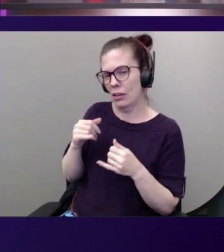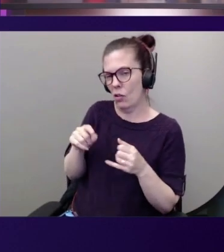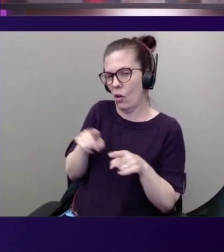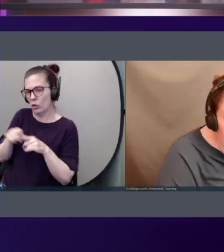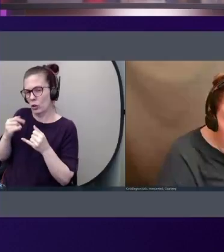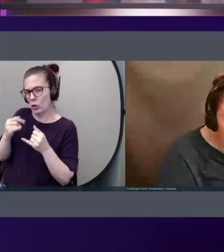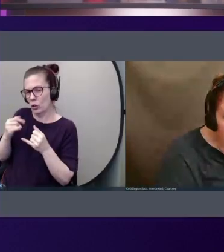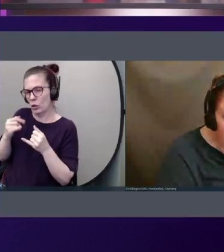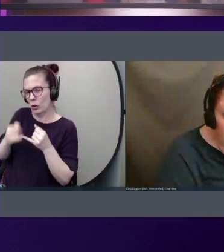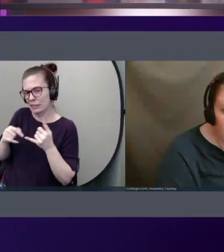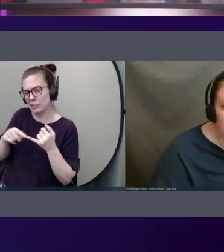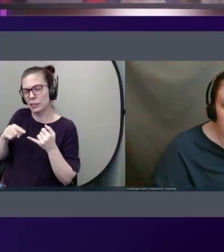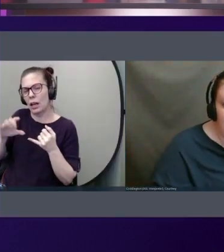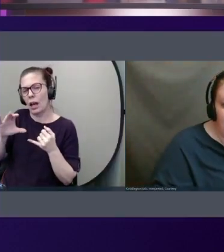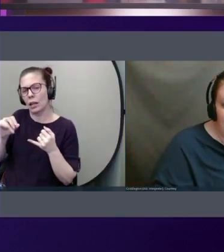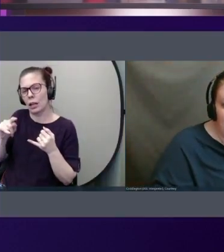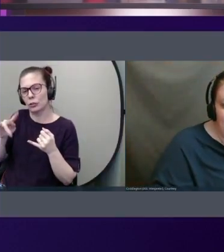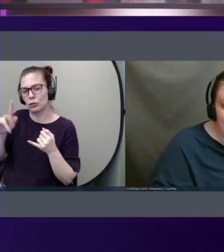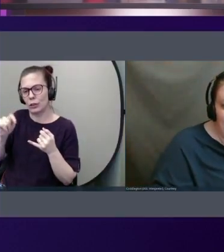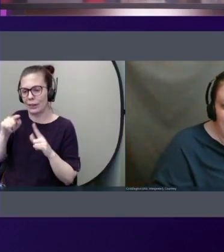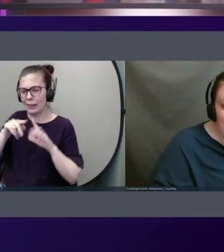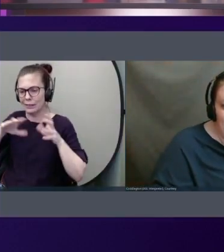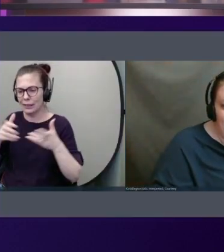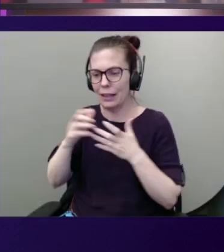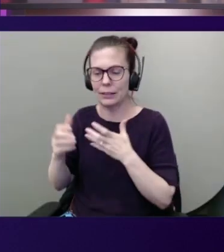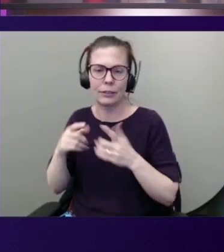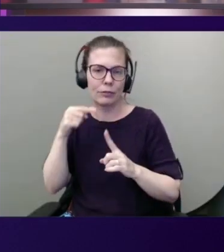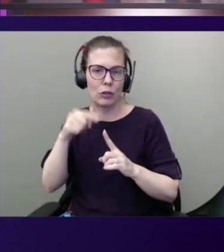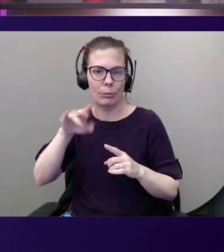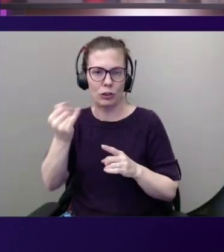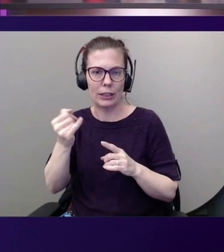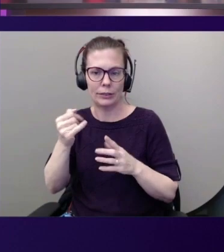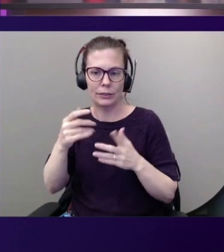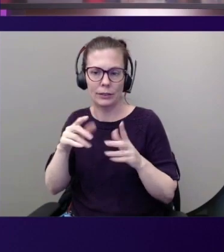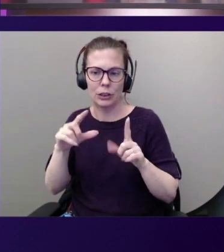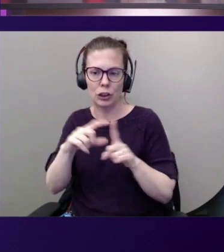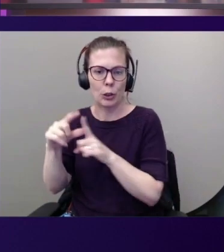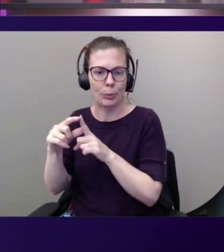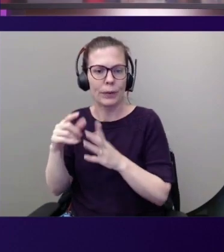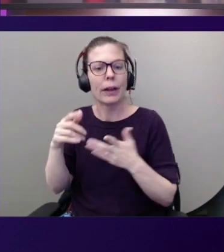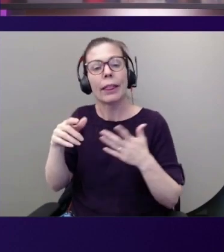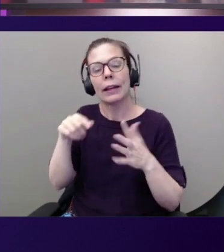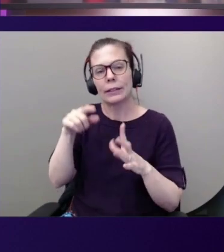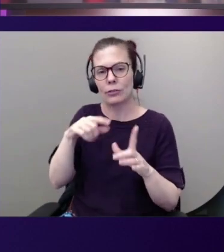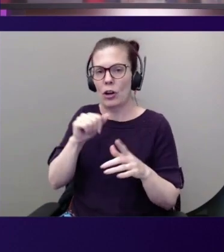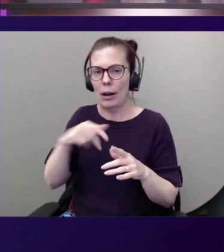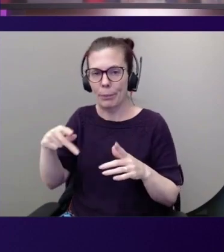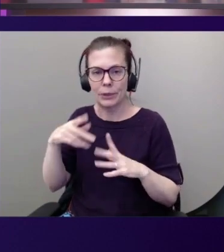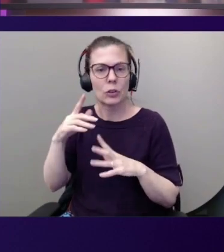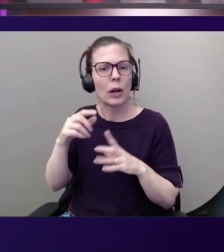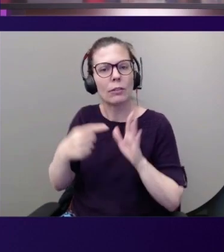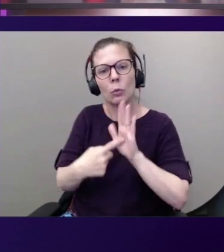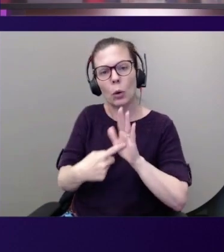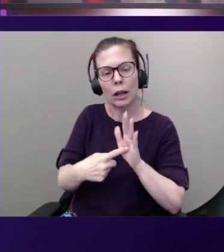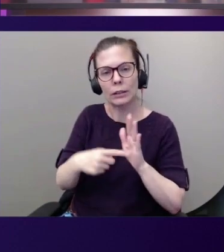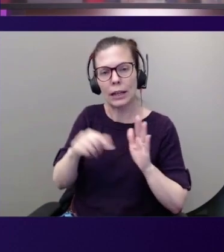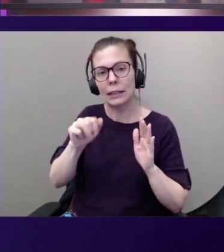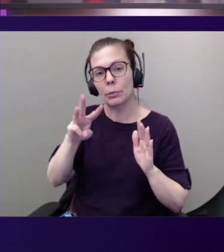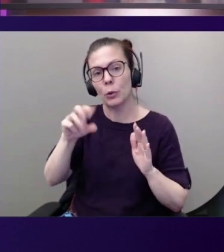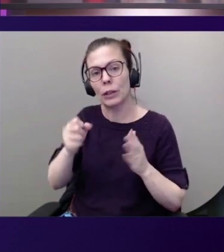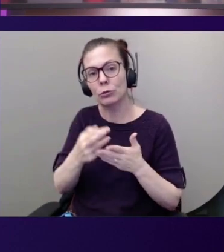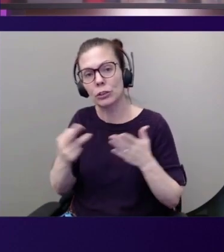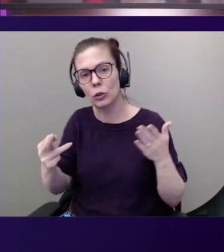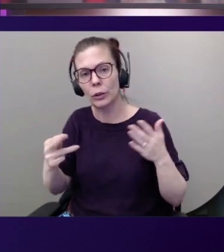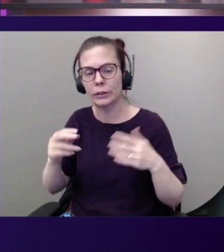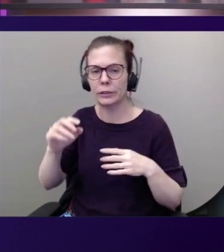object-oriented terms. They're the basic building blocks of apps. So a construct can represent a single AWS resource, such as an SQS